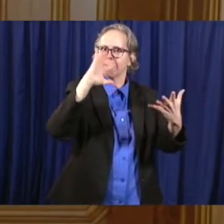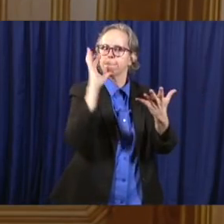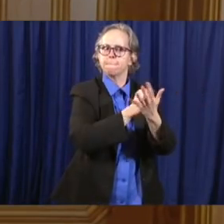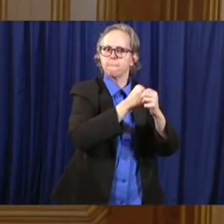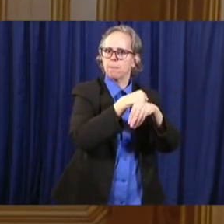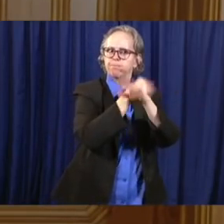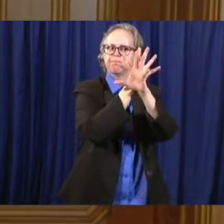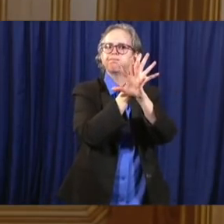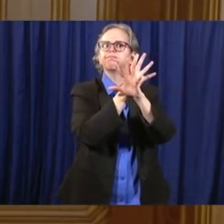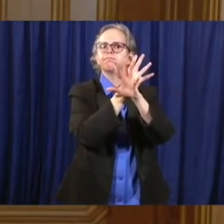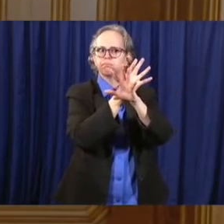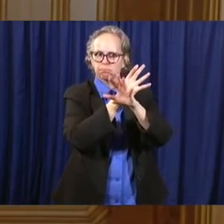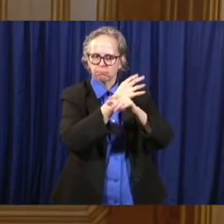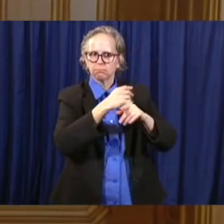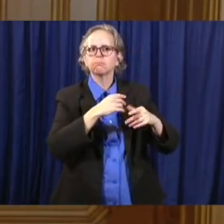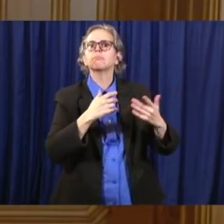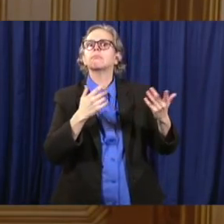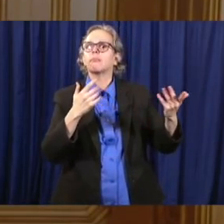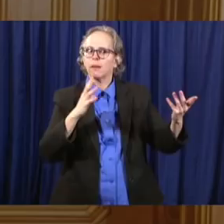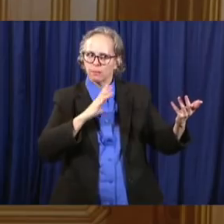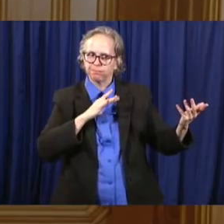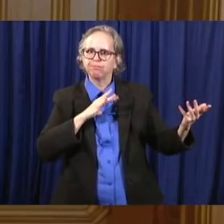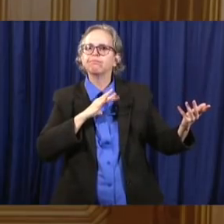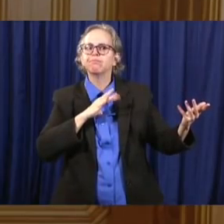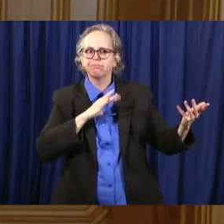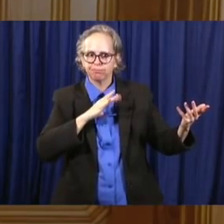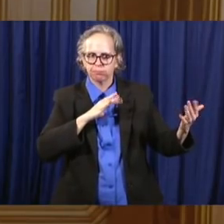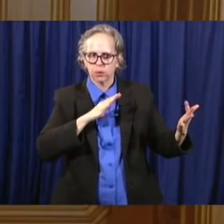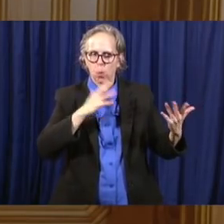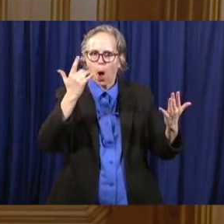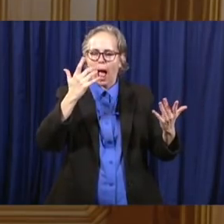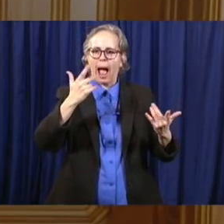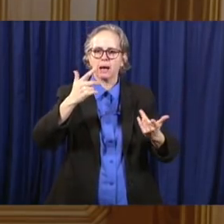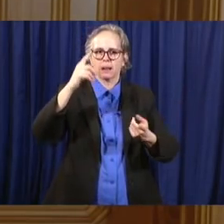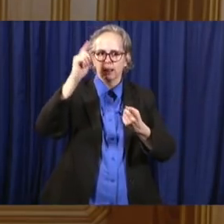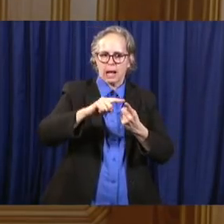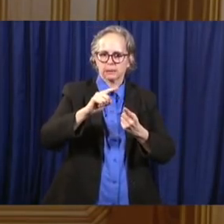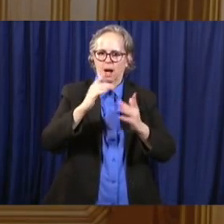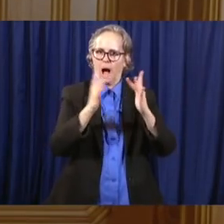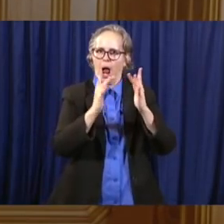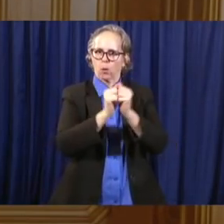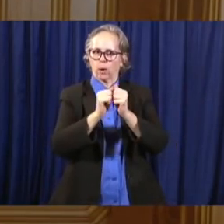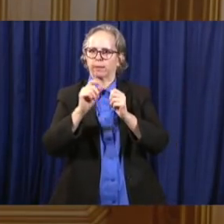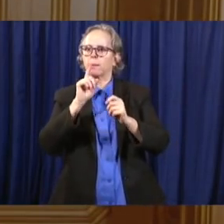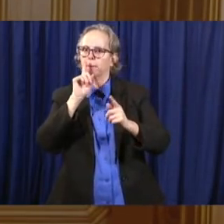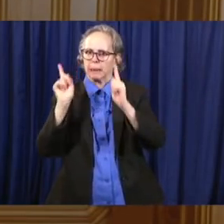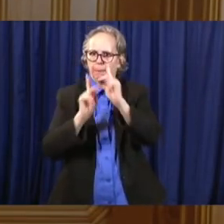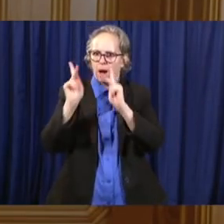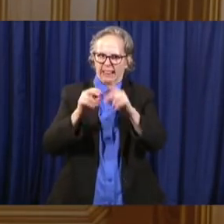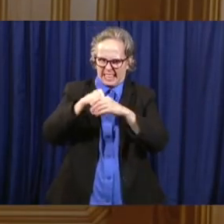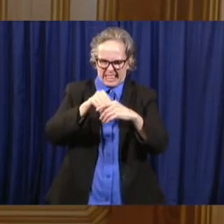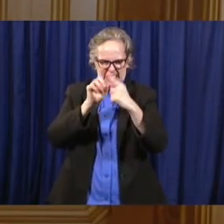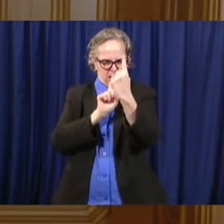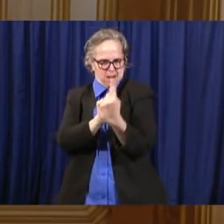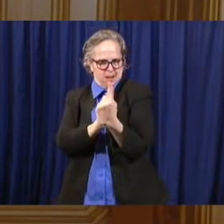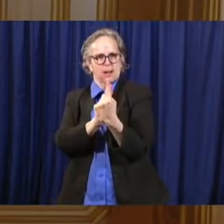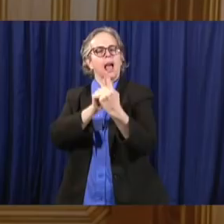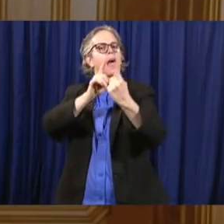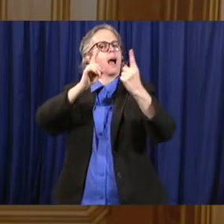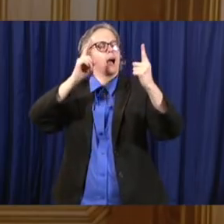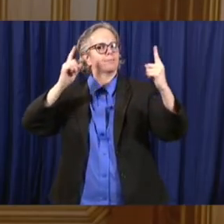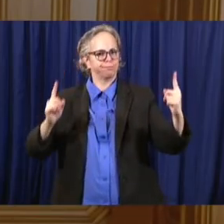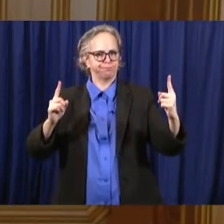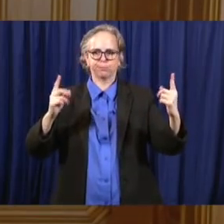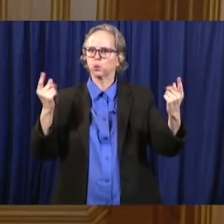to good care. But we are doing this week some additional things. I was on a phone call several